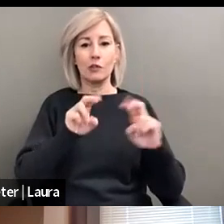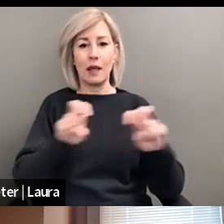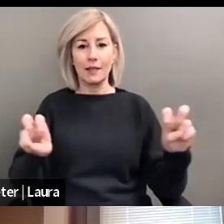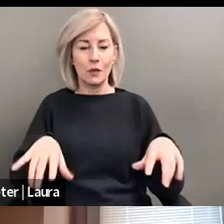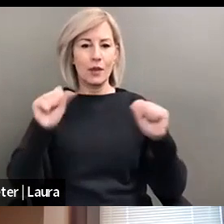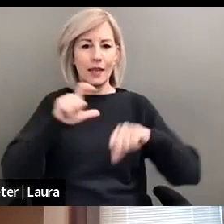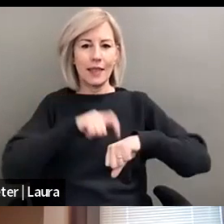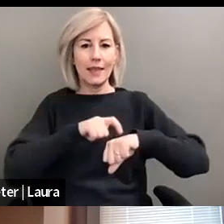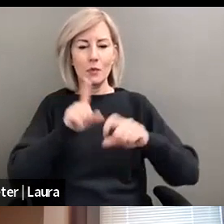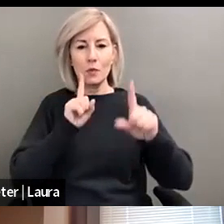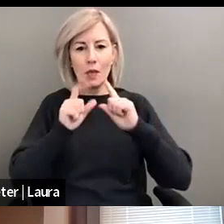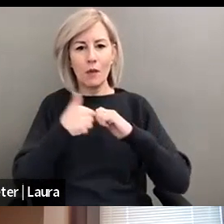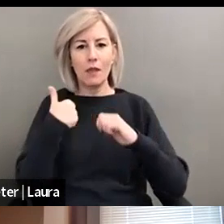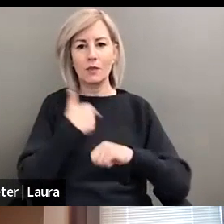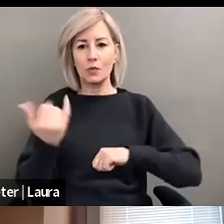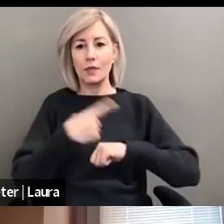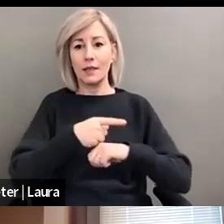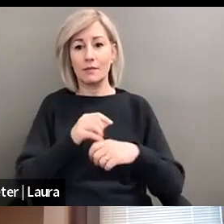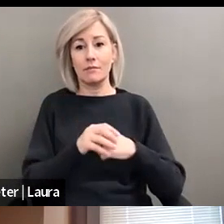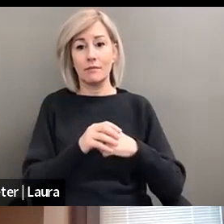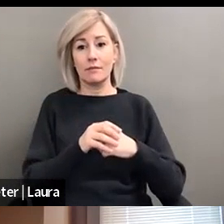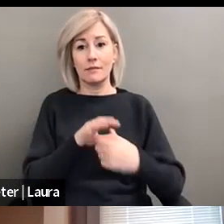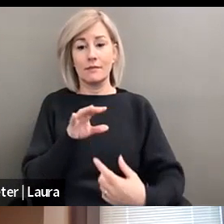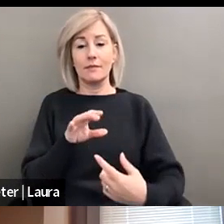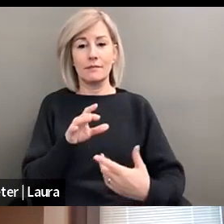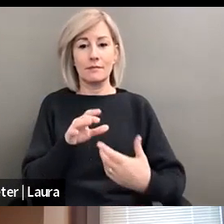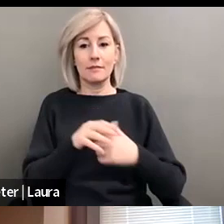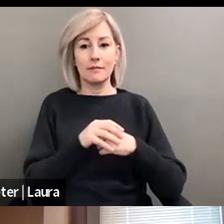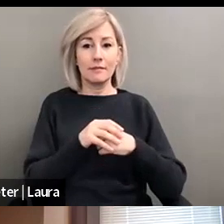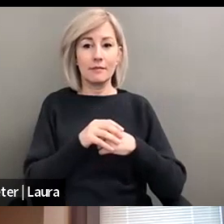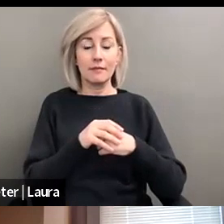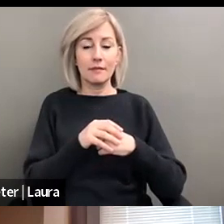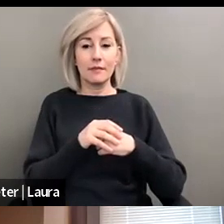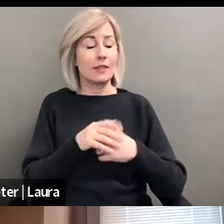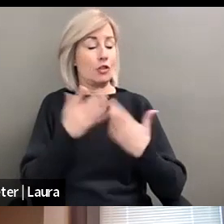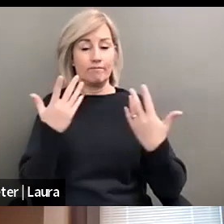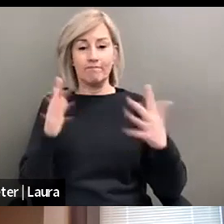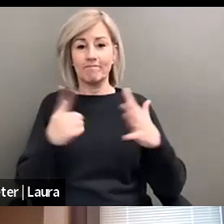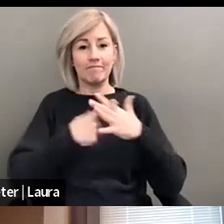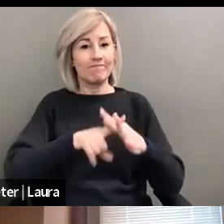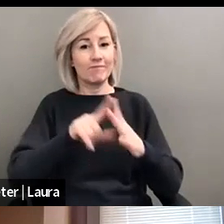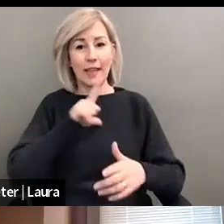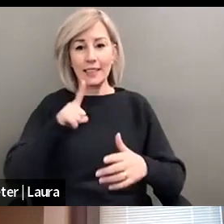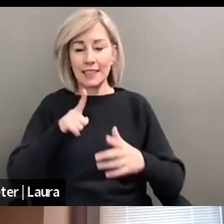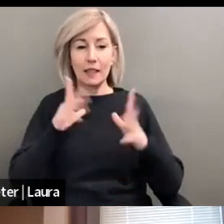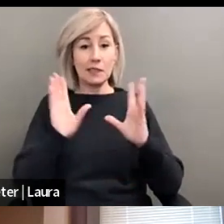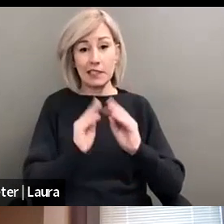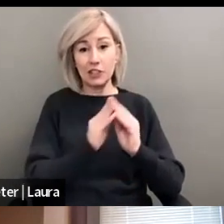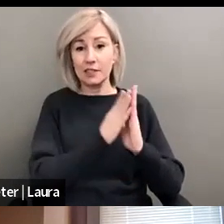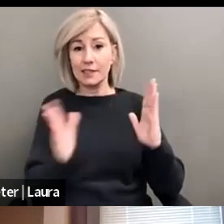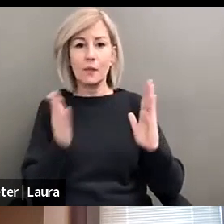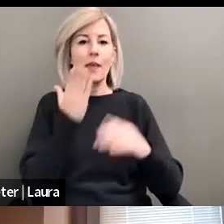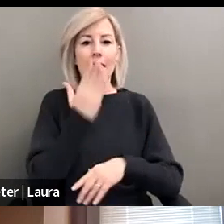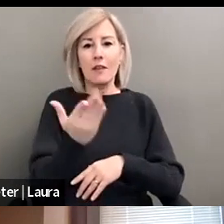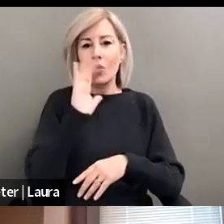to speak with us today, especially understanding you're well on your way in our legislative season. And so we are thankful for your time and